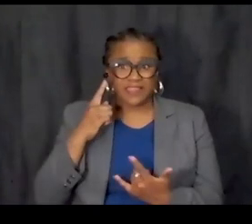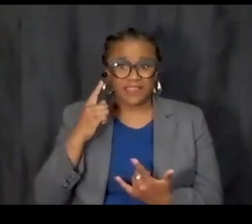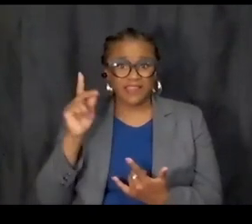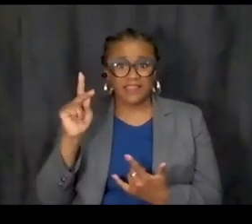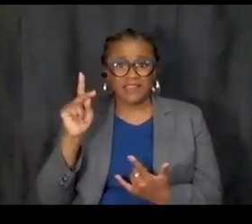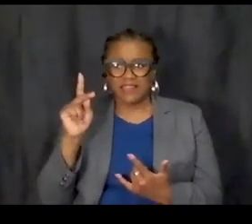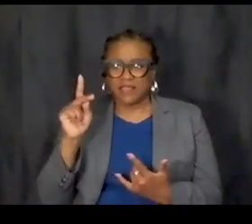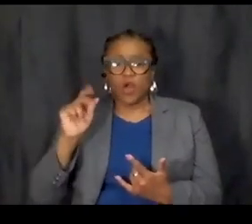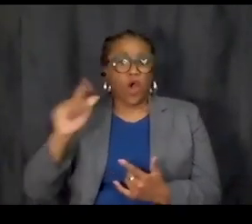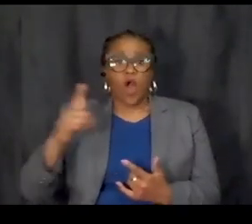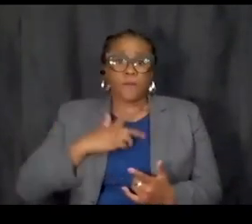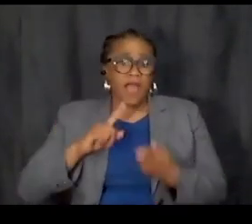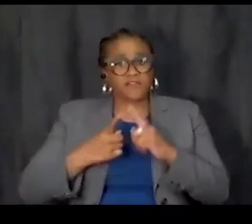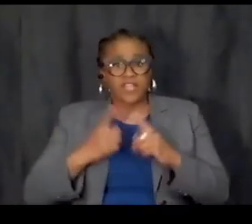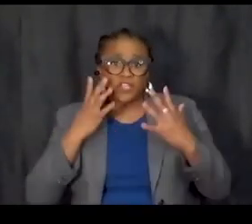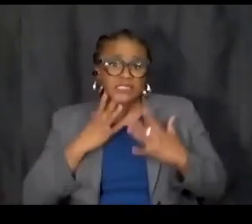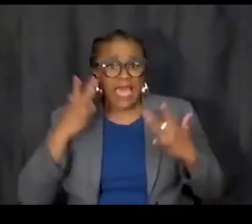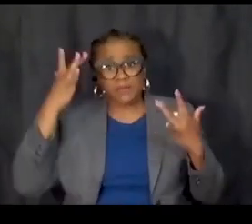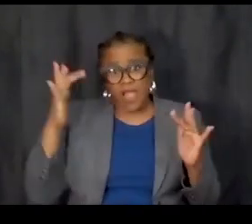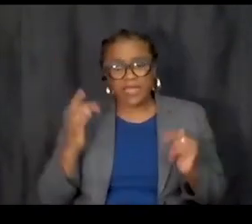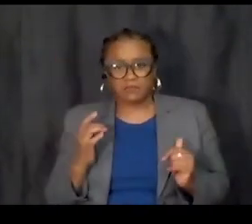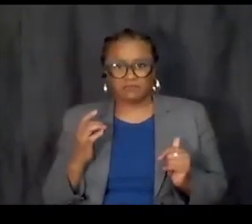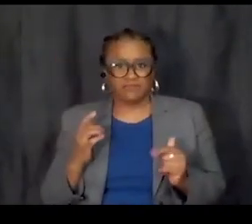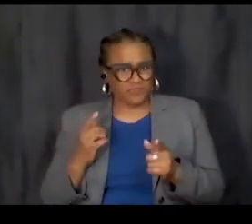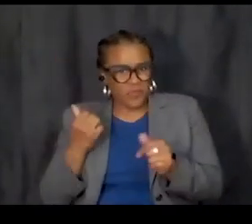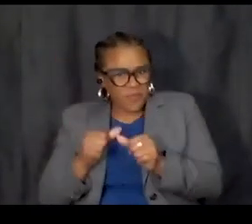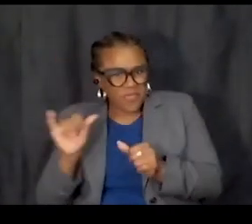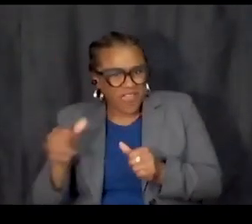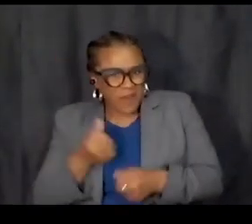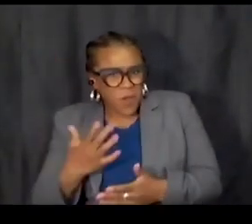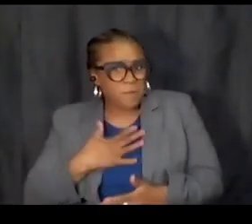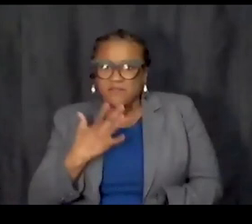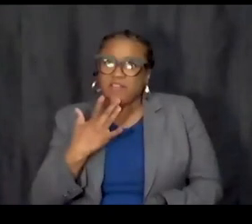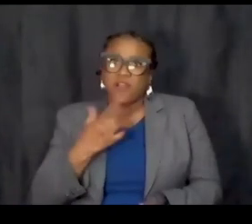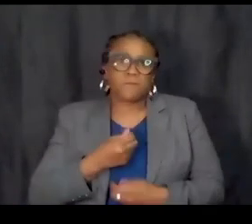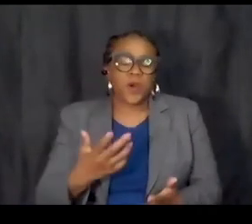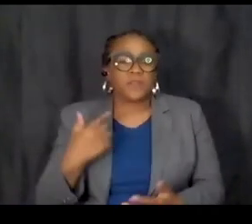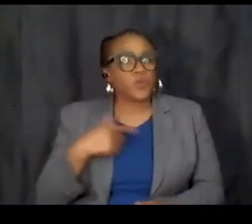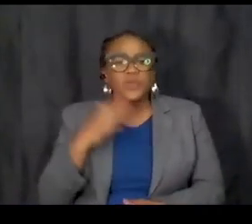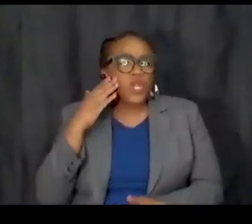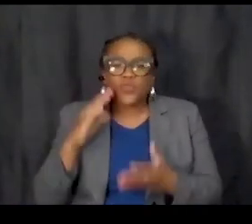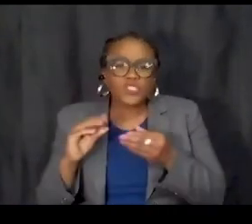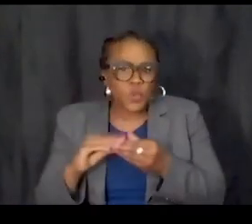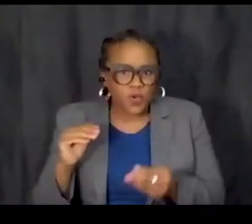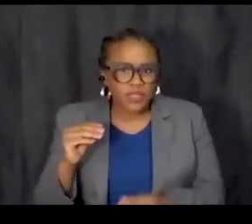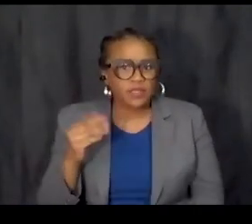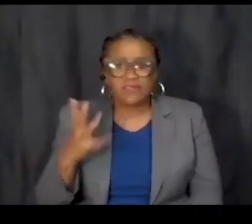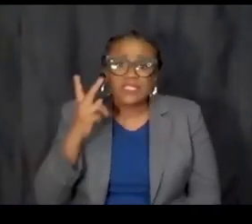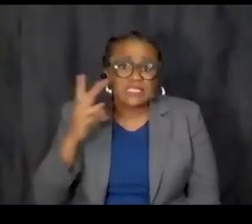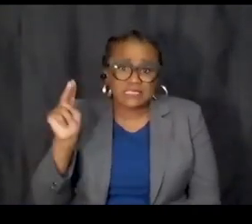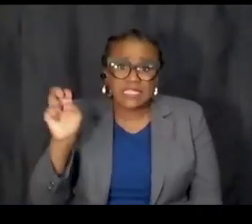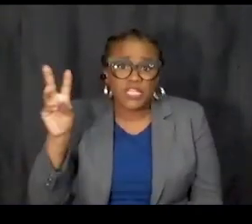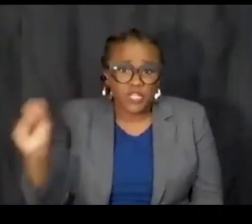Bright," you know? It's one of my favorite poems. We know the story. We've seen the news, how our bodies hurt us sometimes